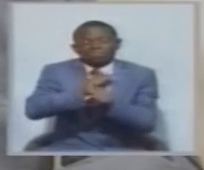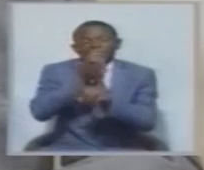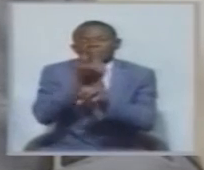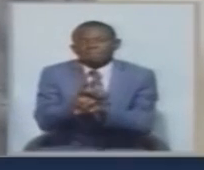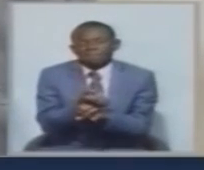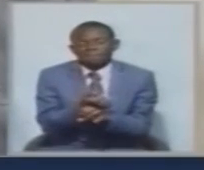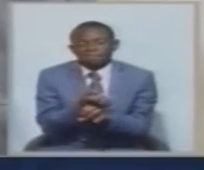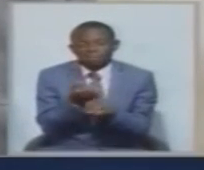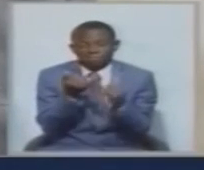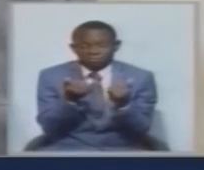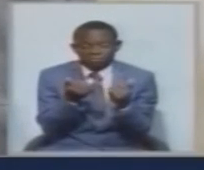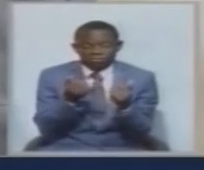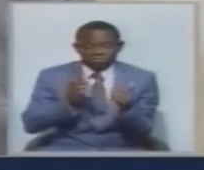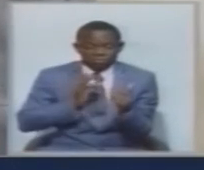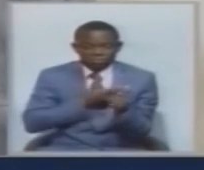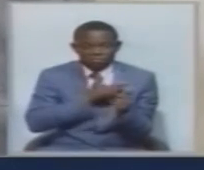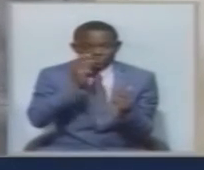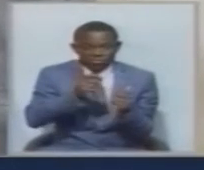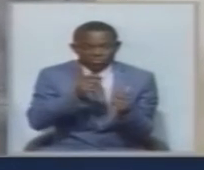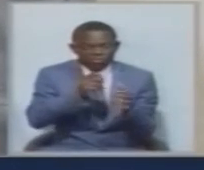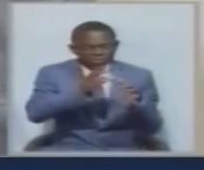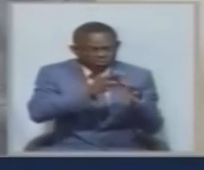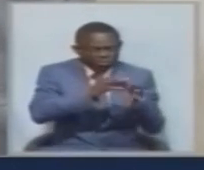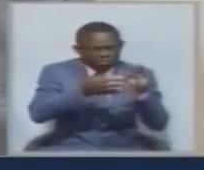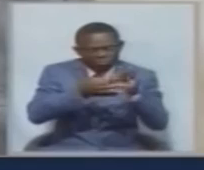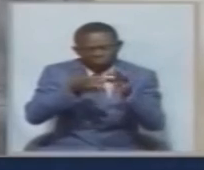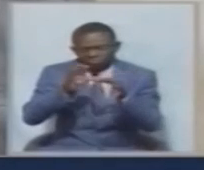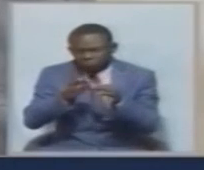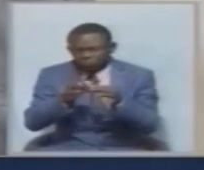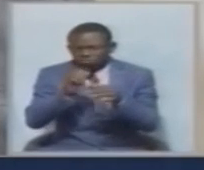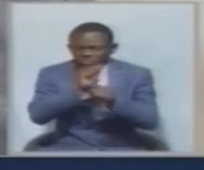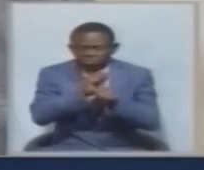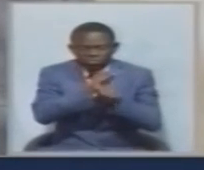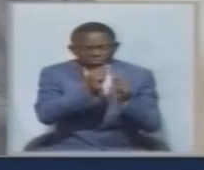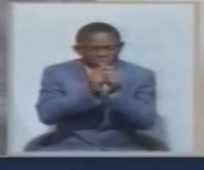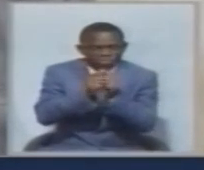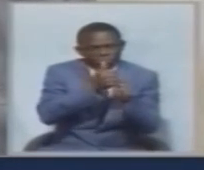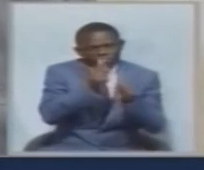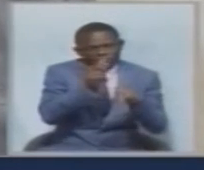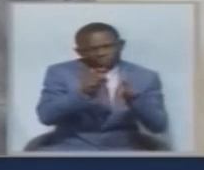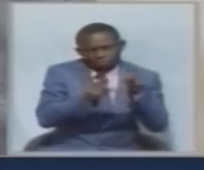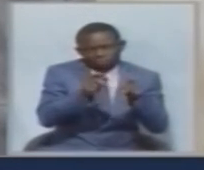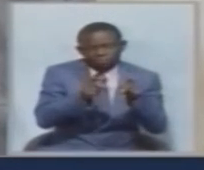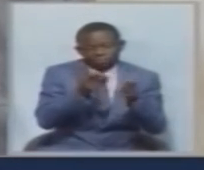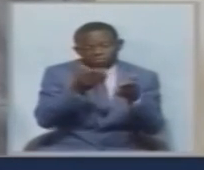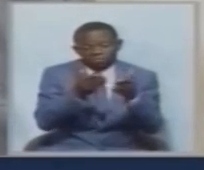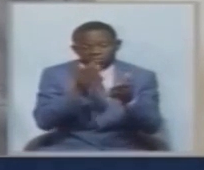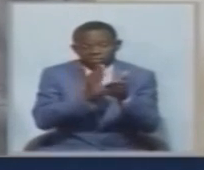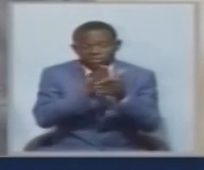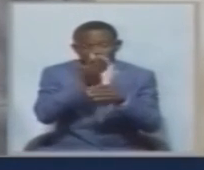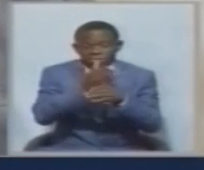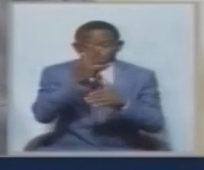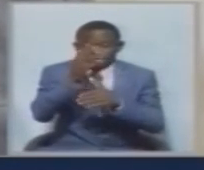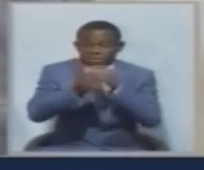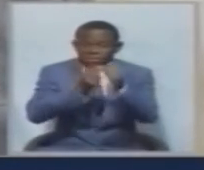of networking and ensure that come after maybe 5 years, then we can have a Zambian